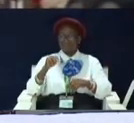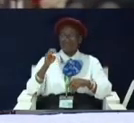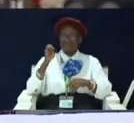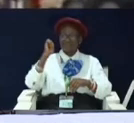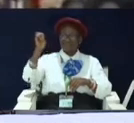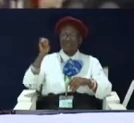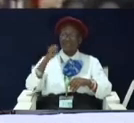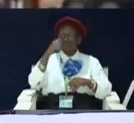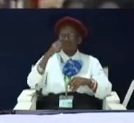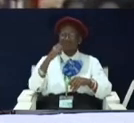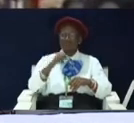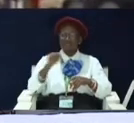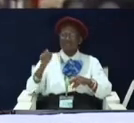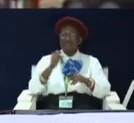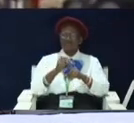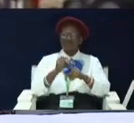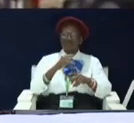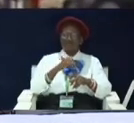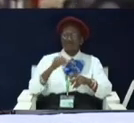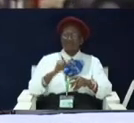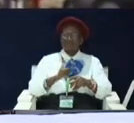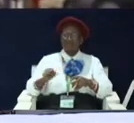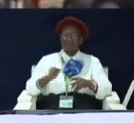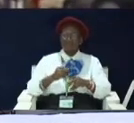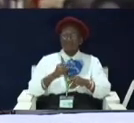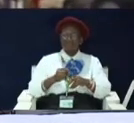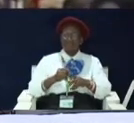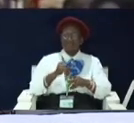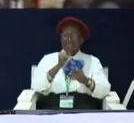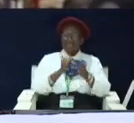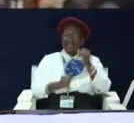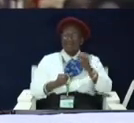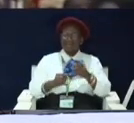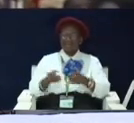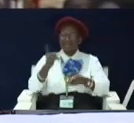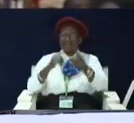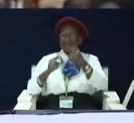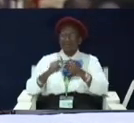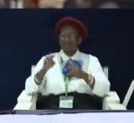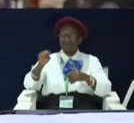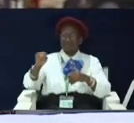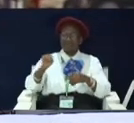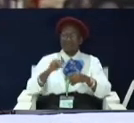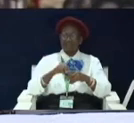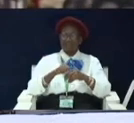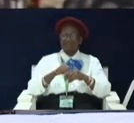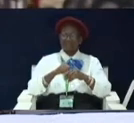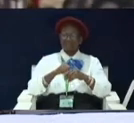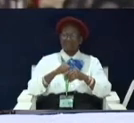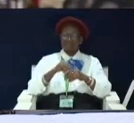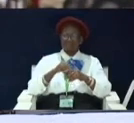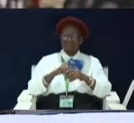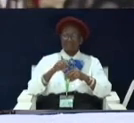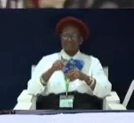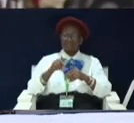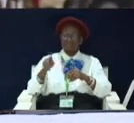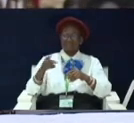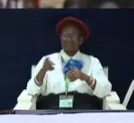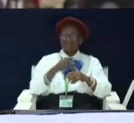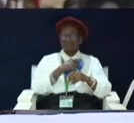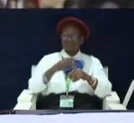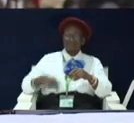word and then came to them. O kan soro lasan ni be si ni opin de ba gbogbo won. In 2 Kings chapter